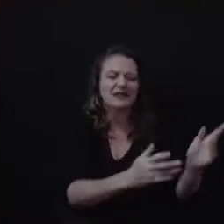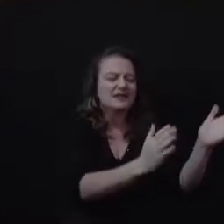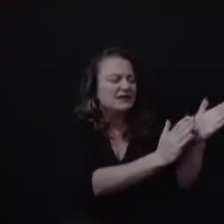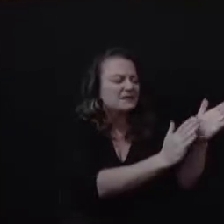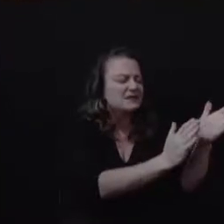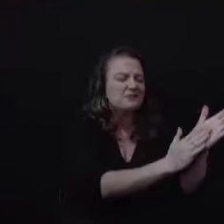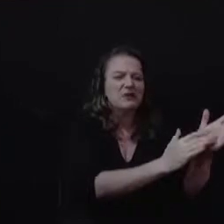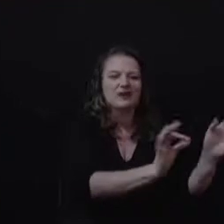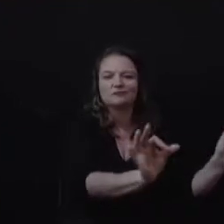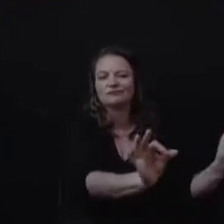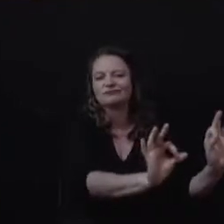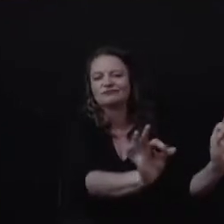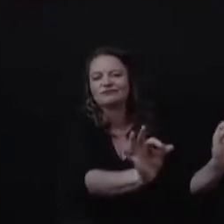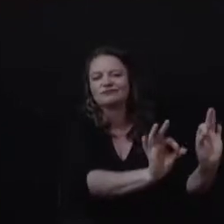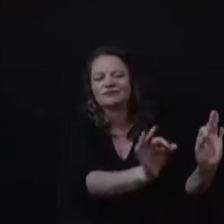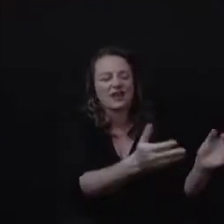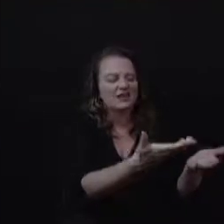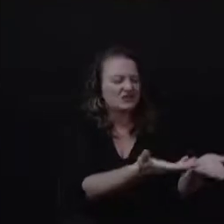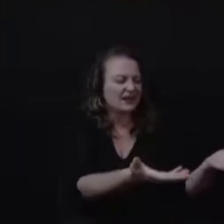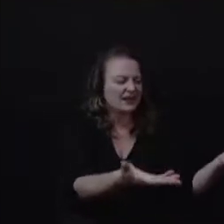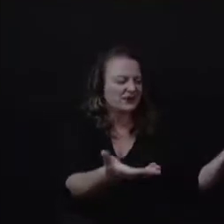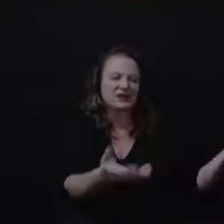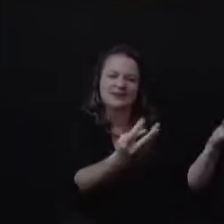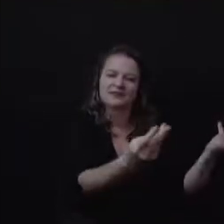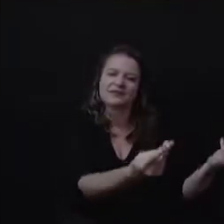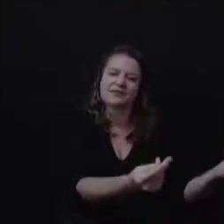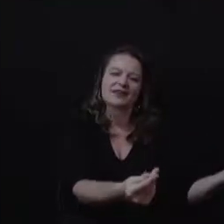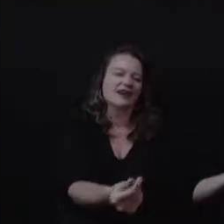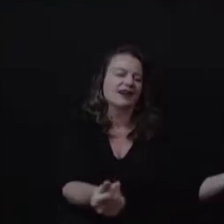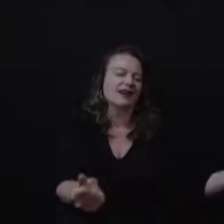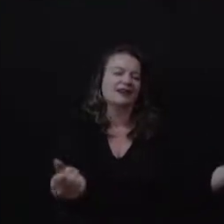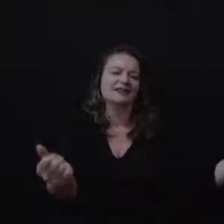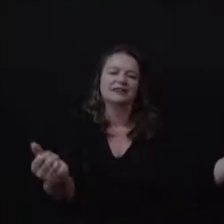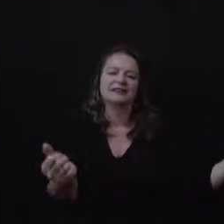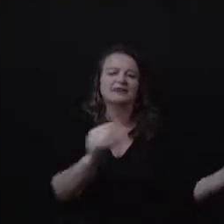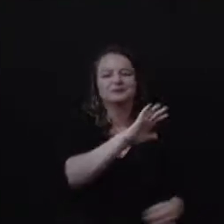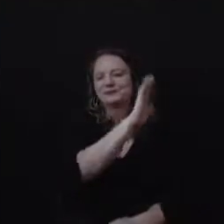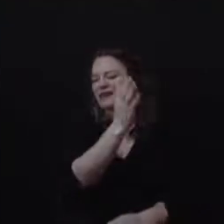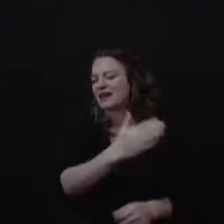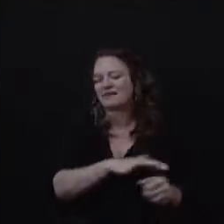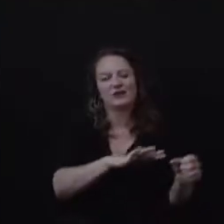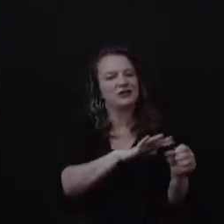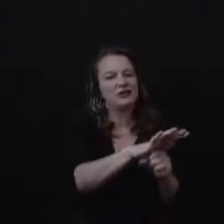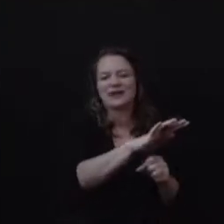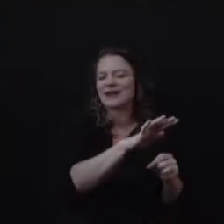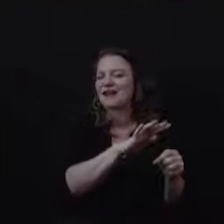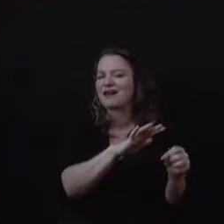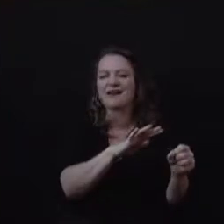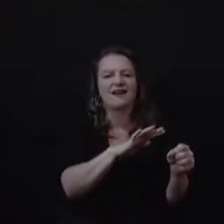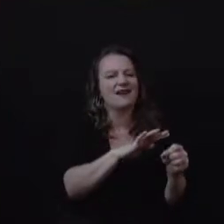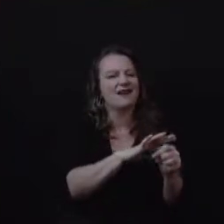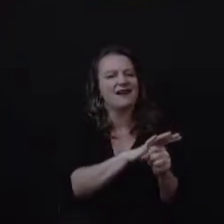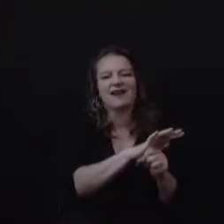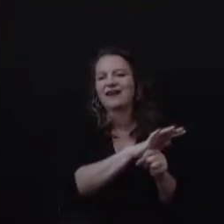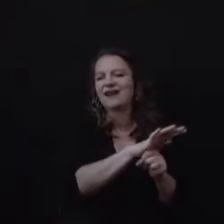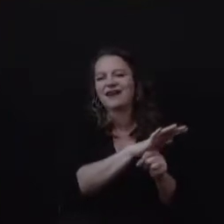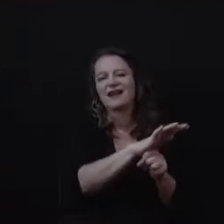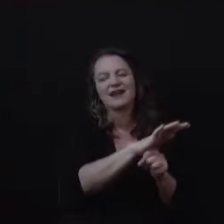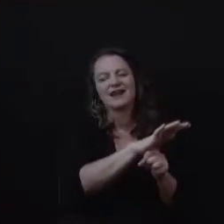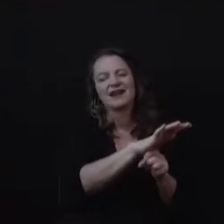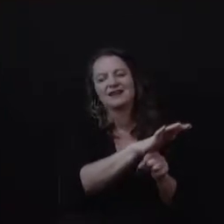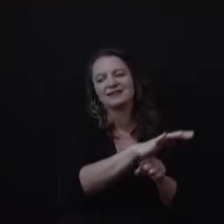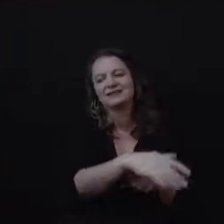Man's empty praise and treasures that fade are never